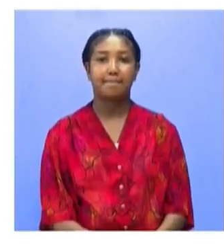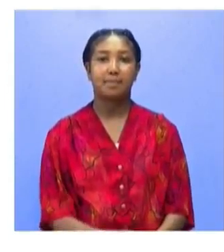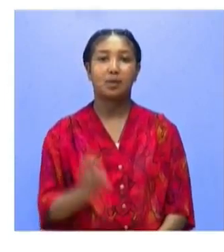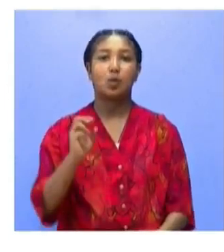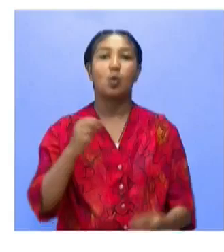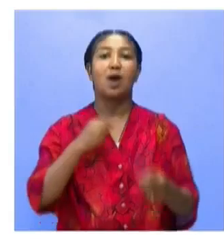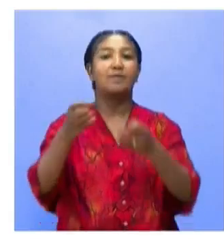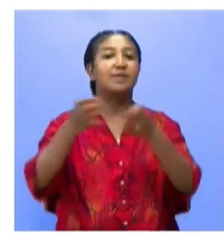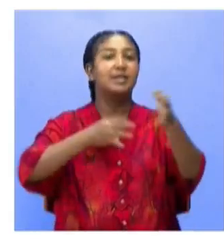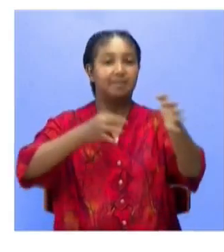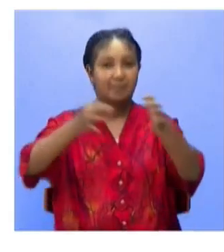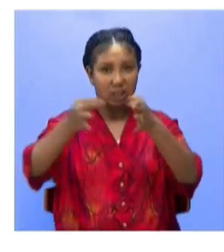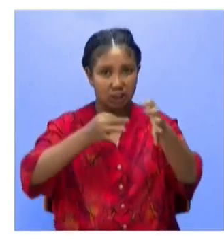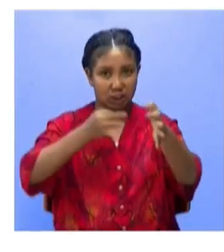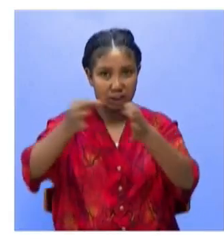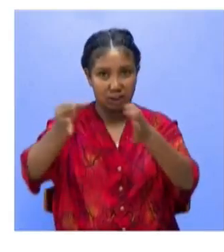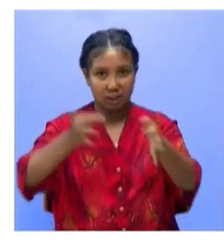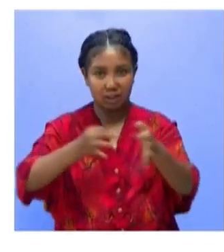mentioned